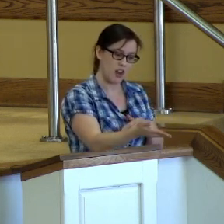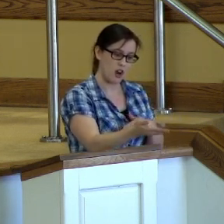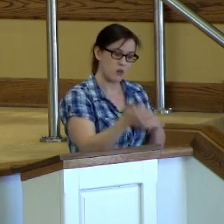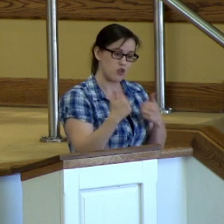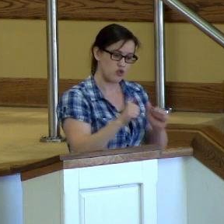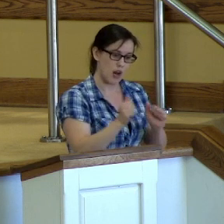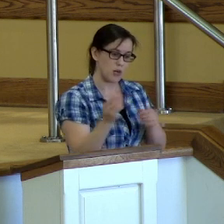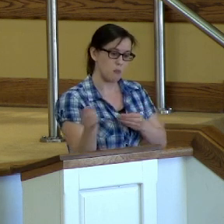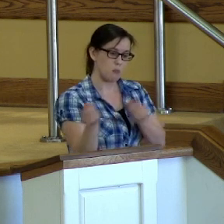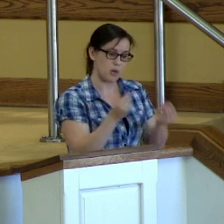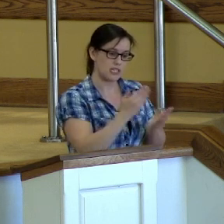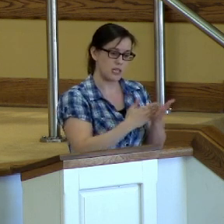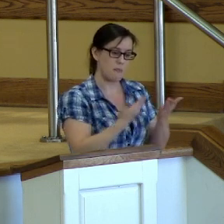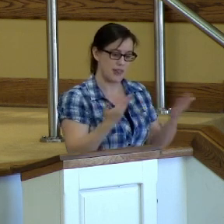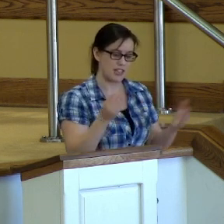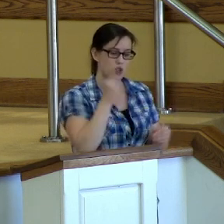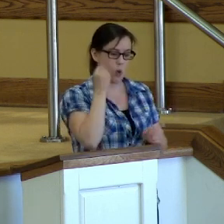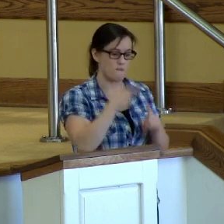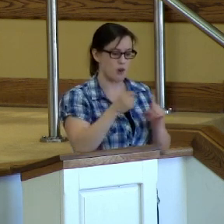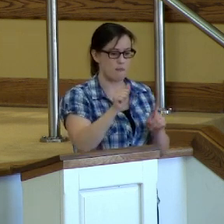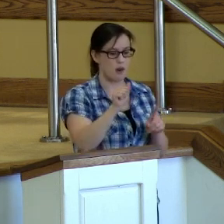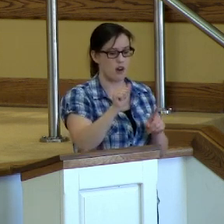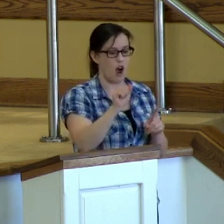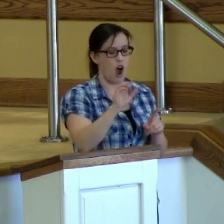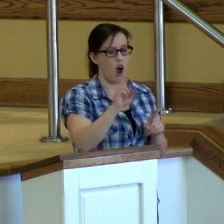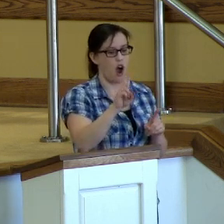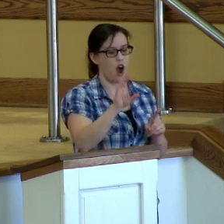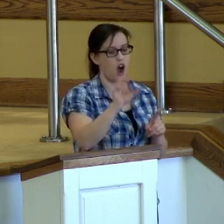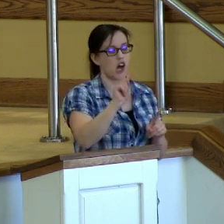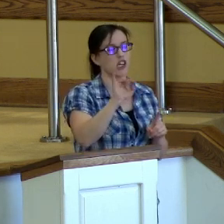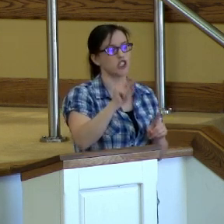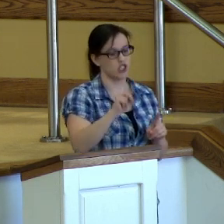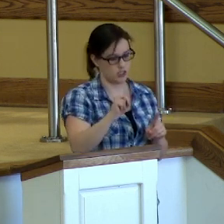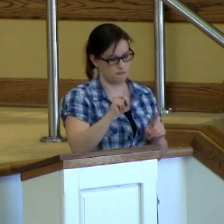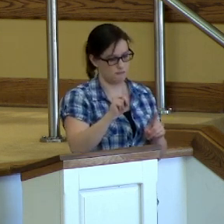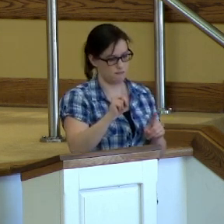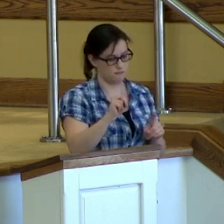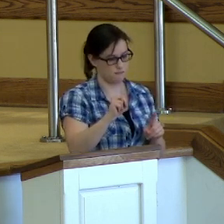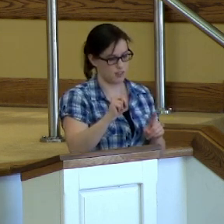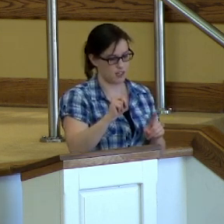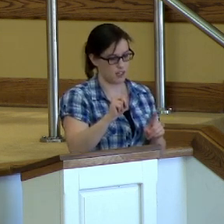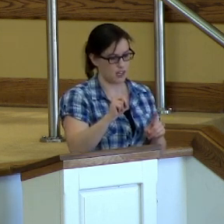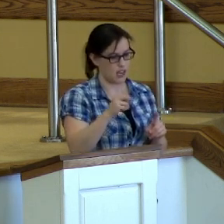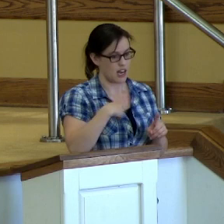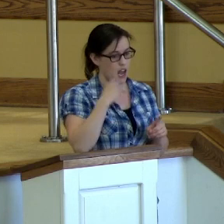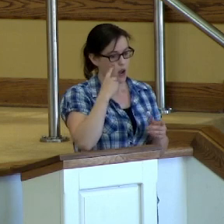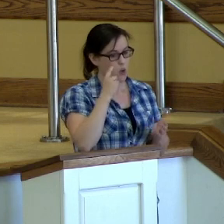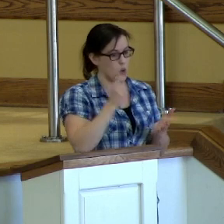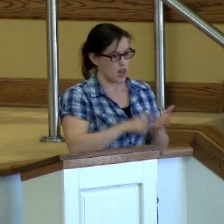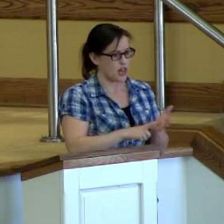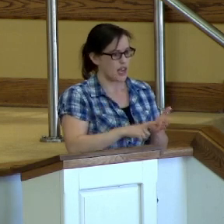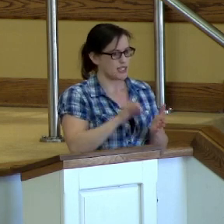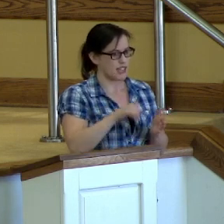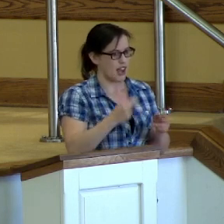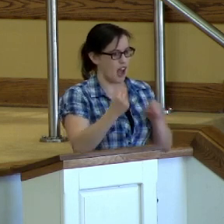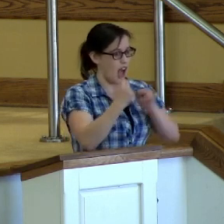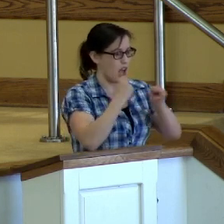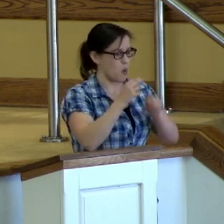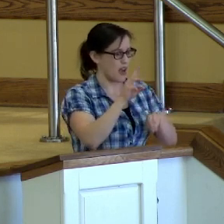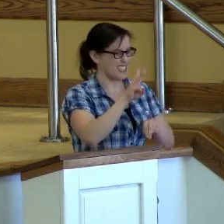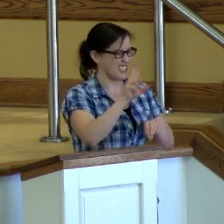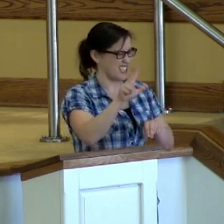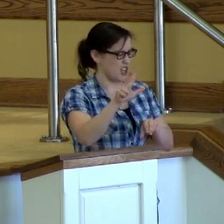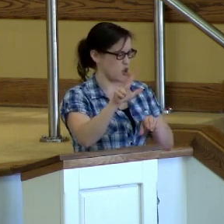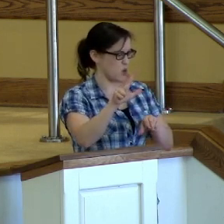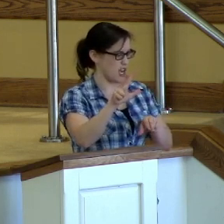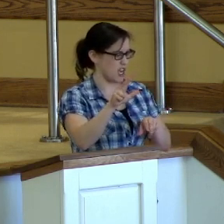stuff. Thank the Lord that didn't happen somewhere on 63, and I was a long way from nowhere where I wouldn't have got any help. I